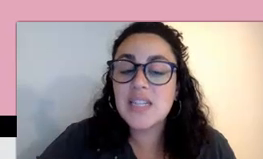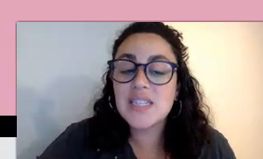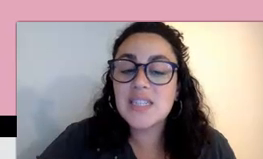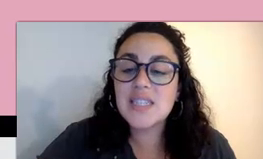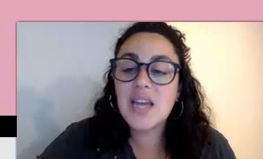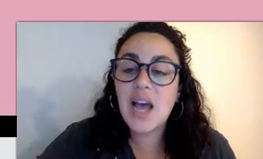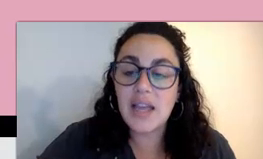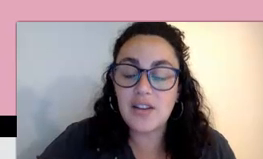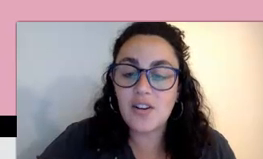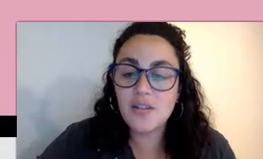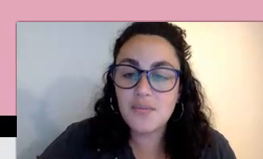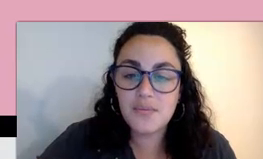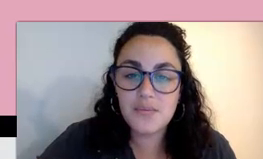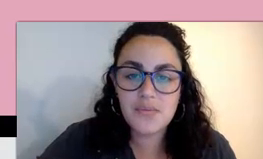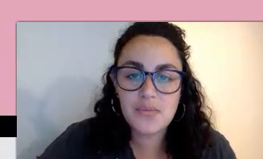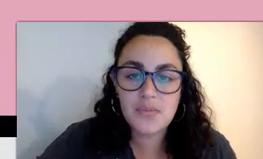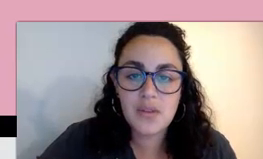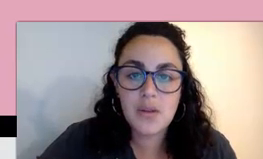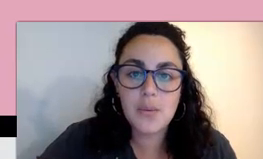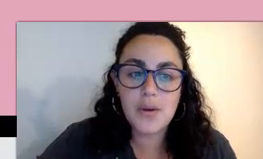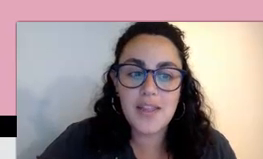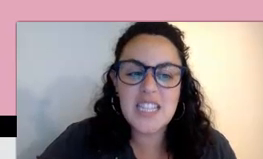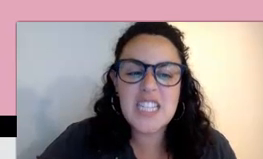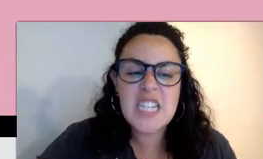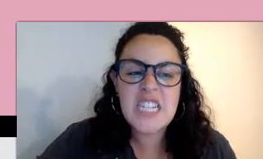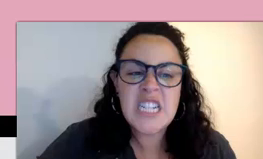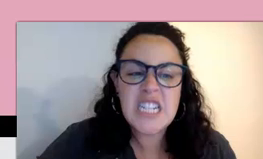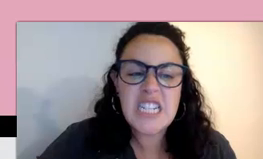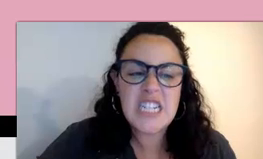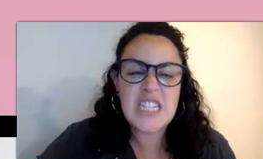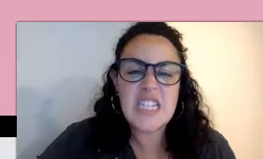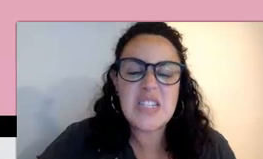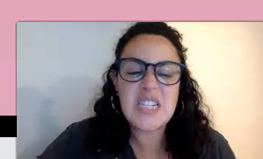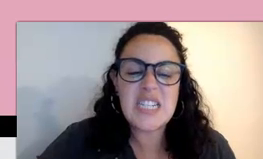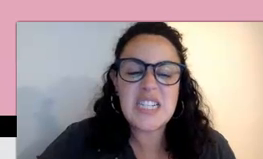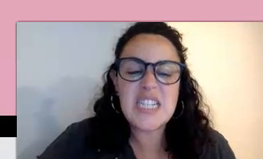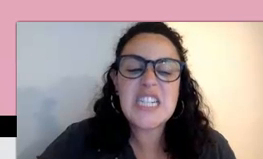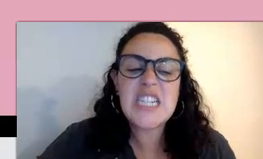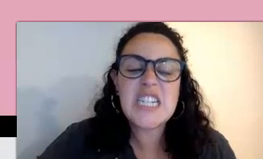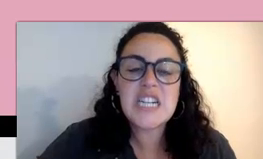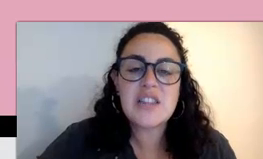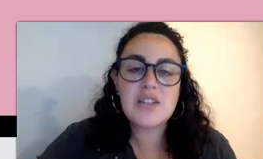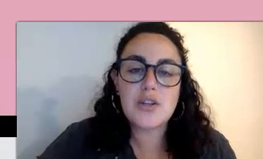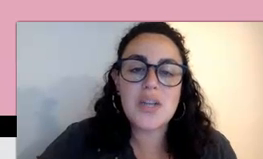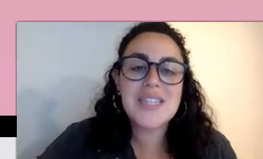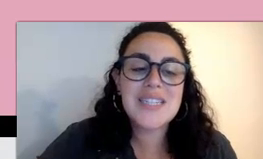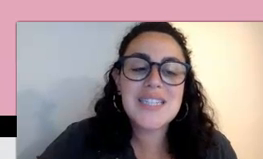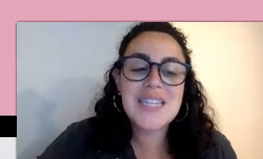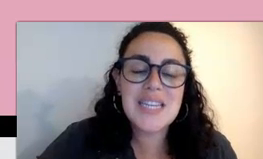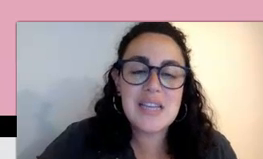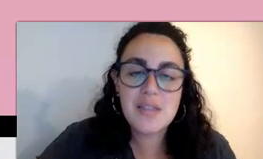a tiger. What are these? Can you look like me? These are